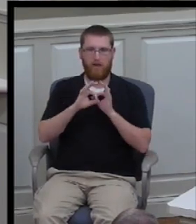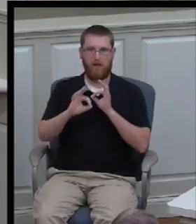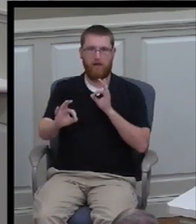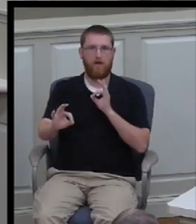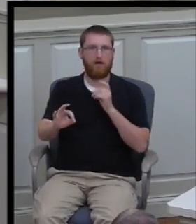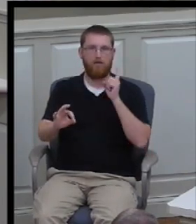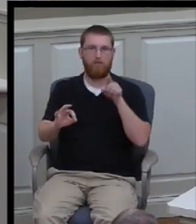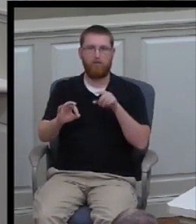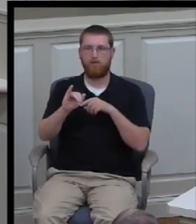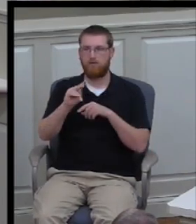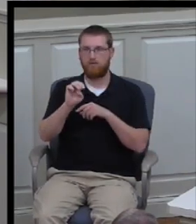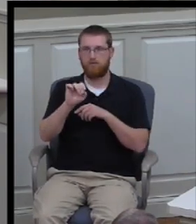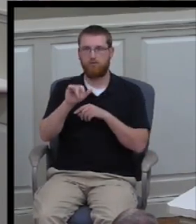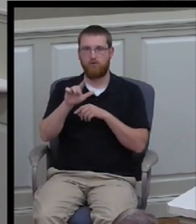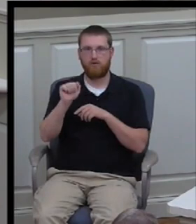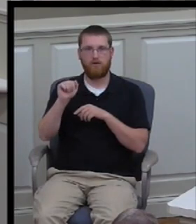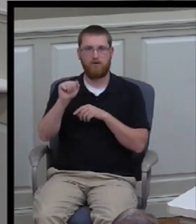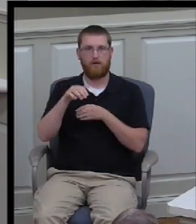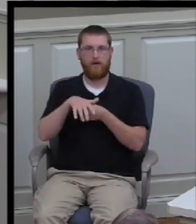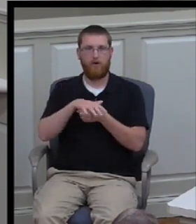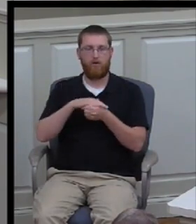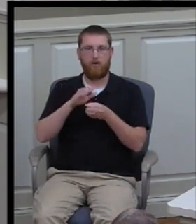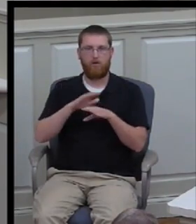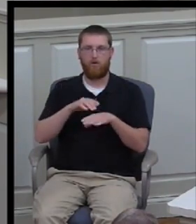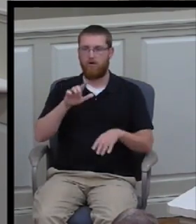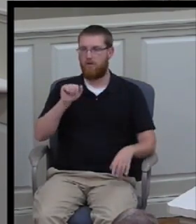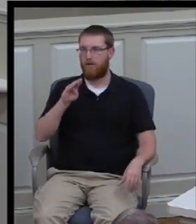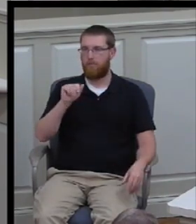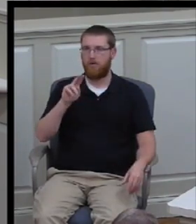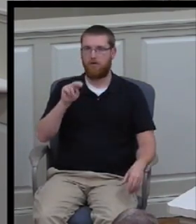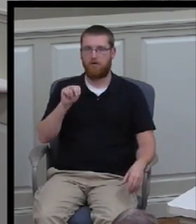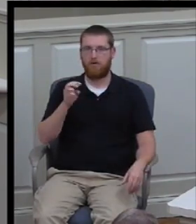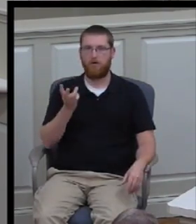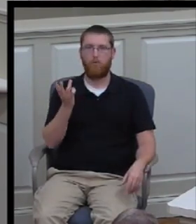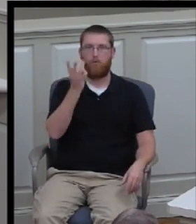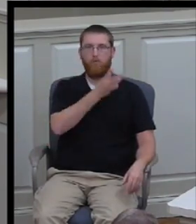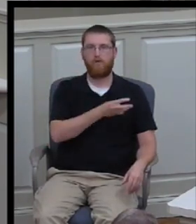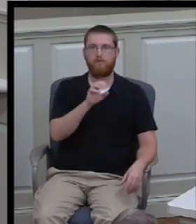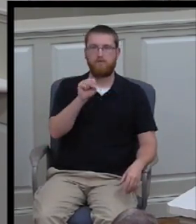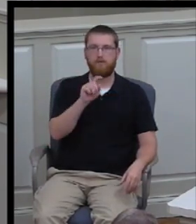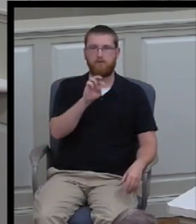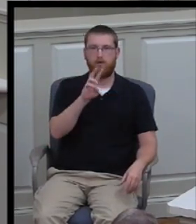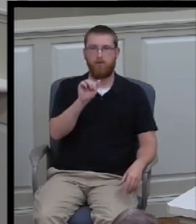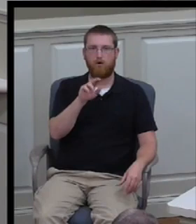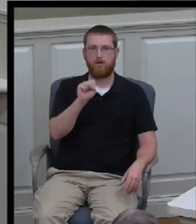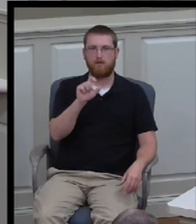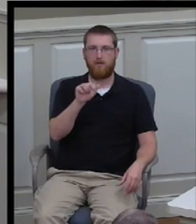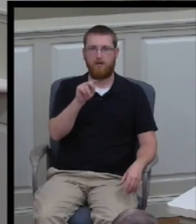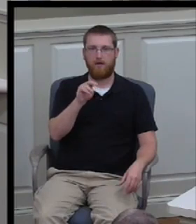industrial area along Lebanon Road, particularly west of Stewart's Lane, extending all the way to the Corporate